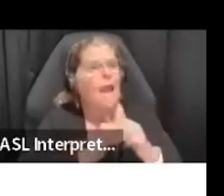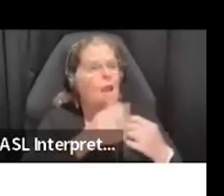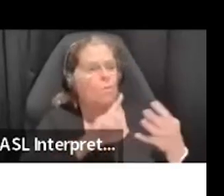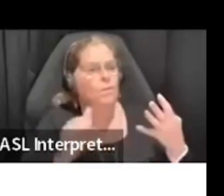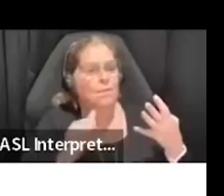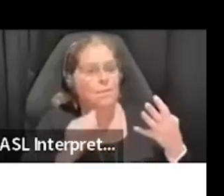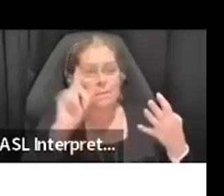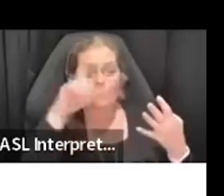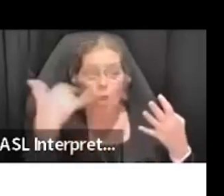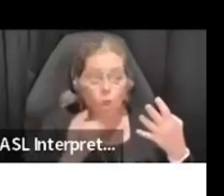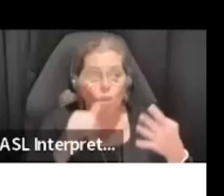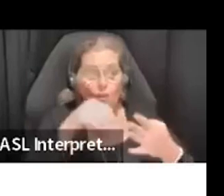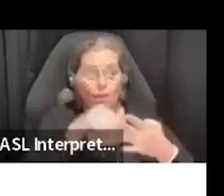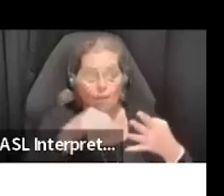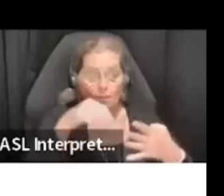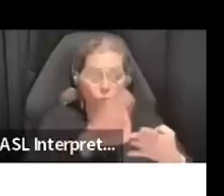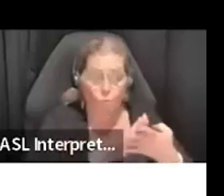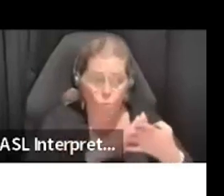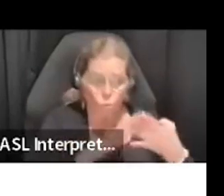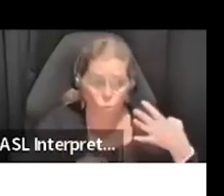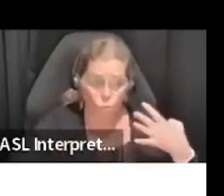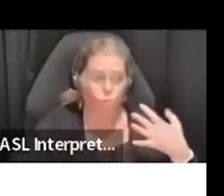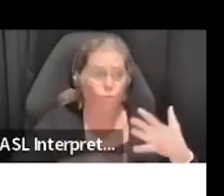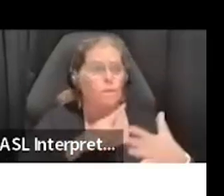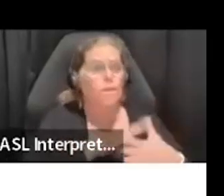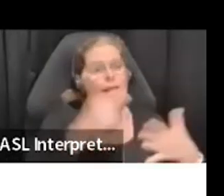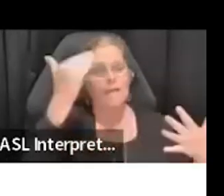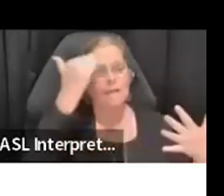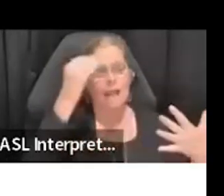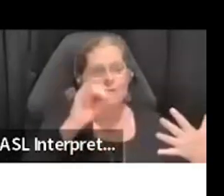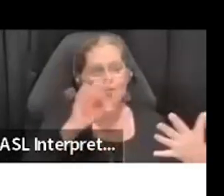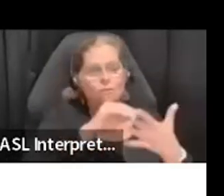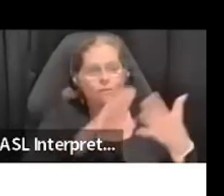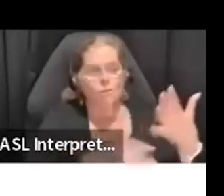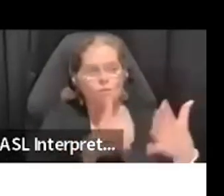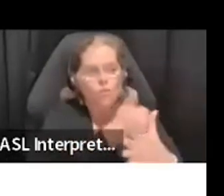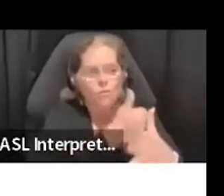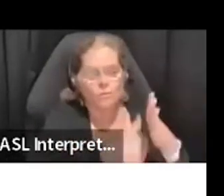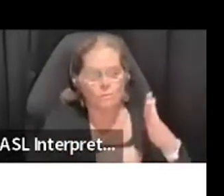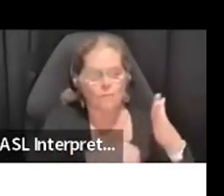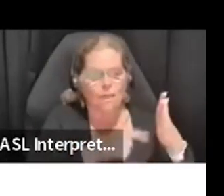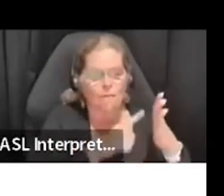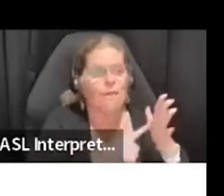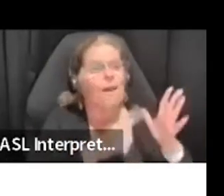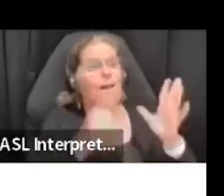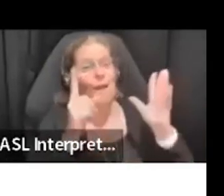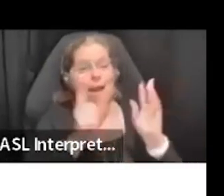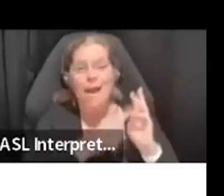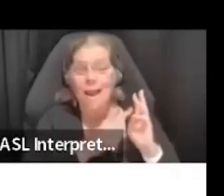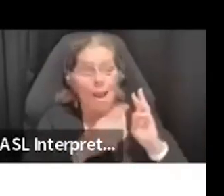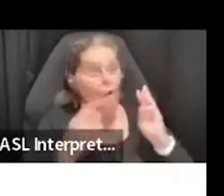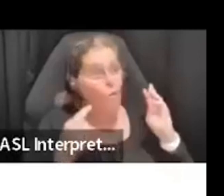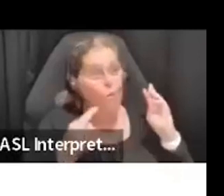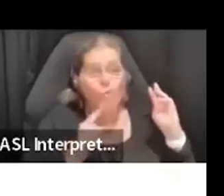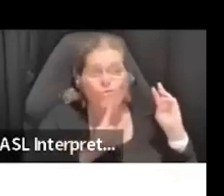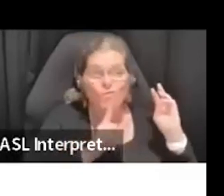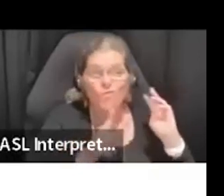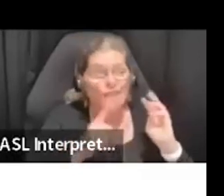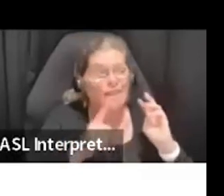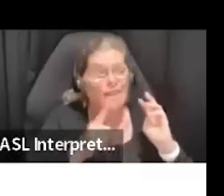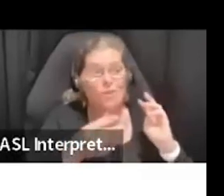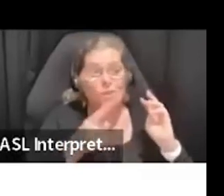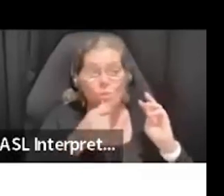the school, and then having knowledge of the student and also talking to the parent, because the parents are the experts on the student. So getting